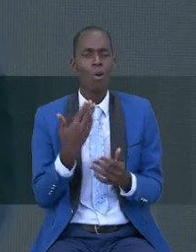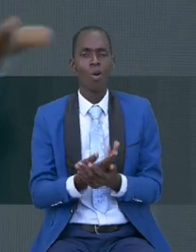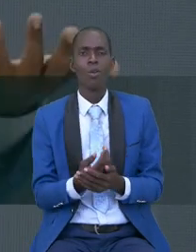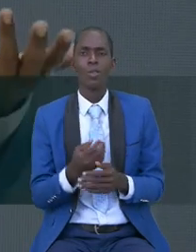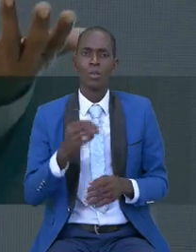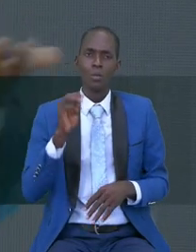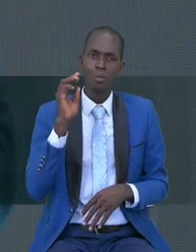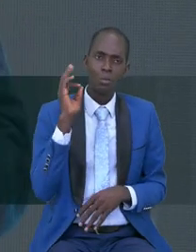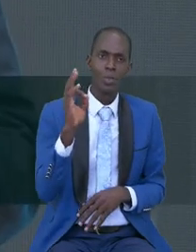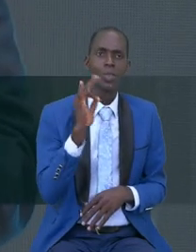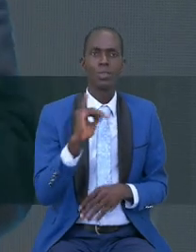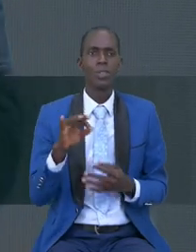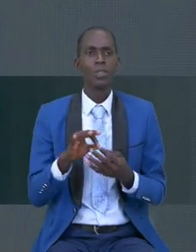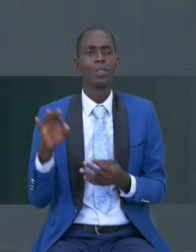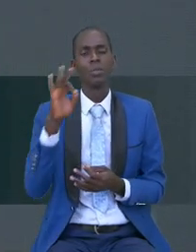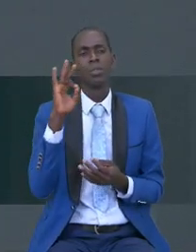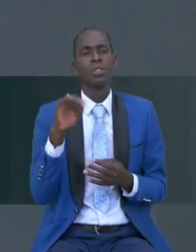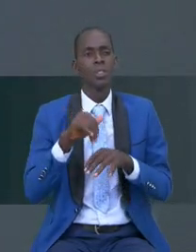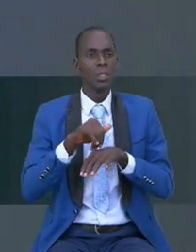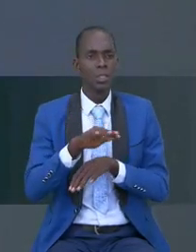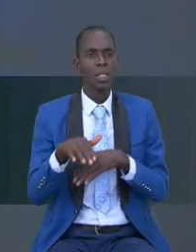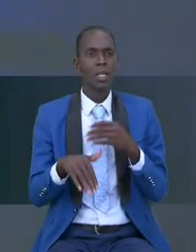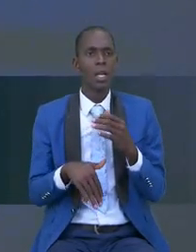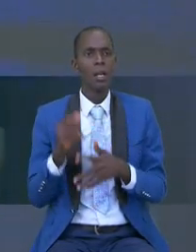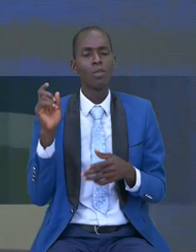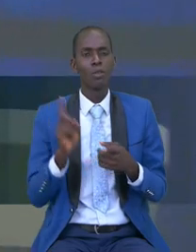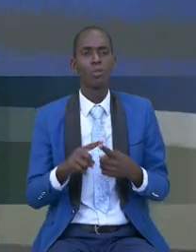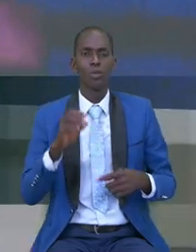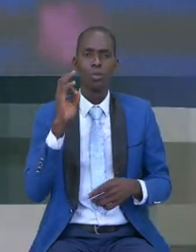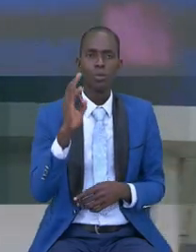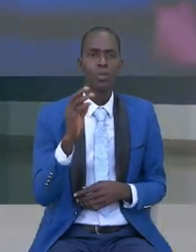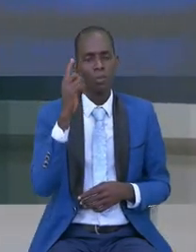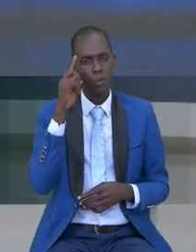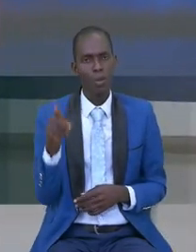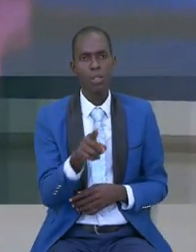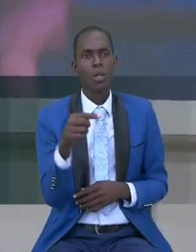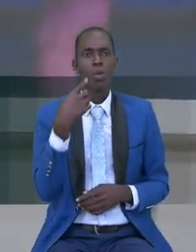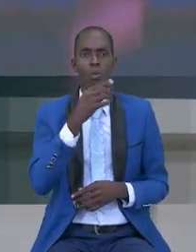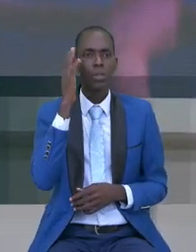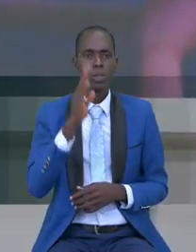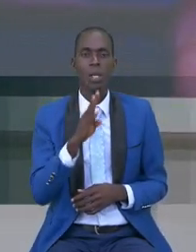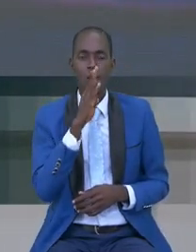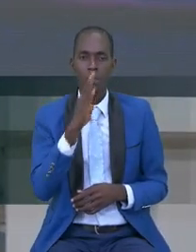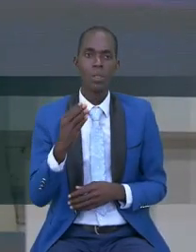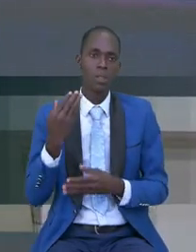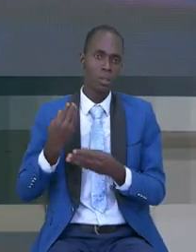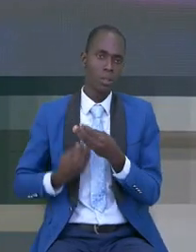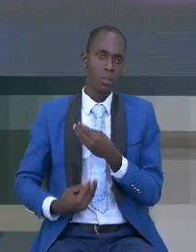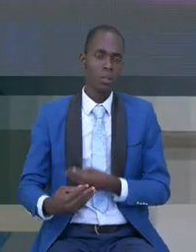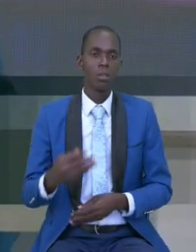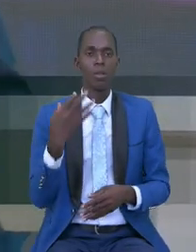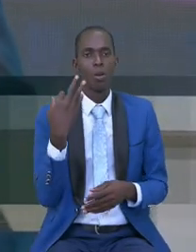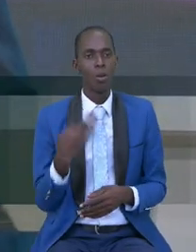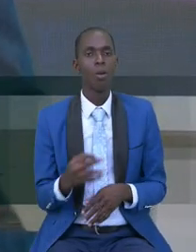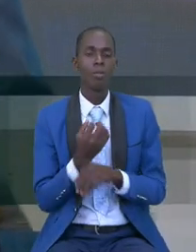spirits sent forth to minister for them who shall be heirs of